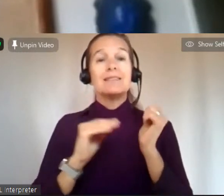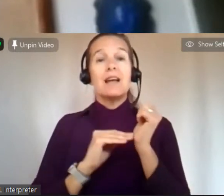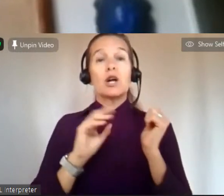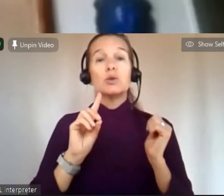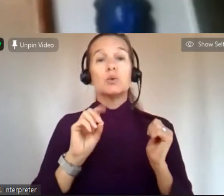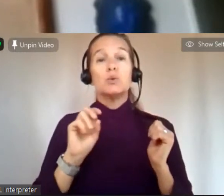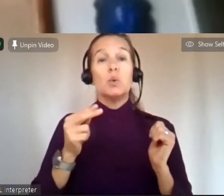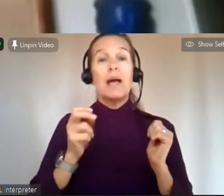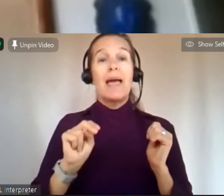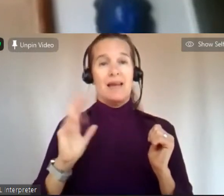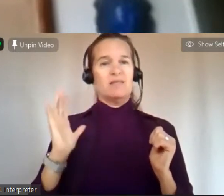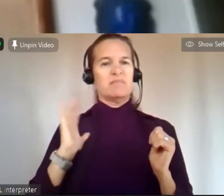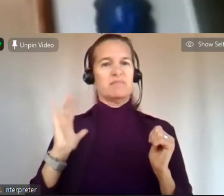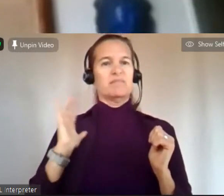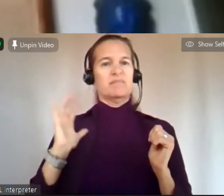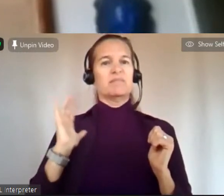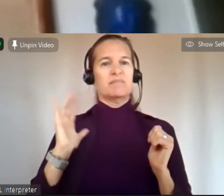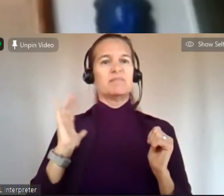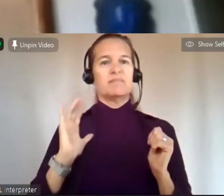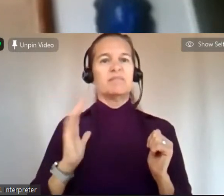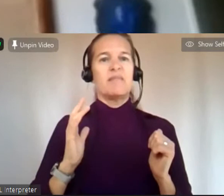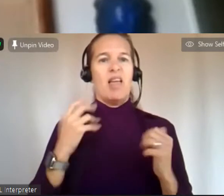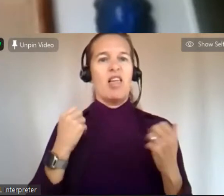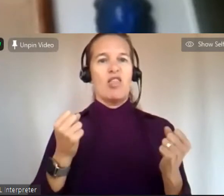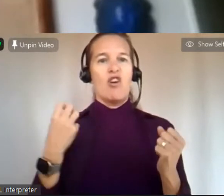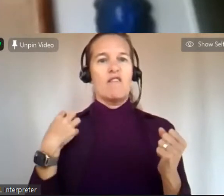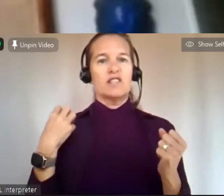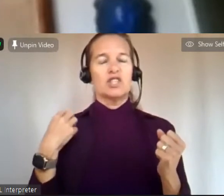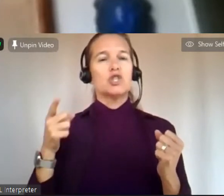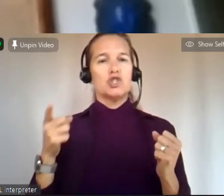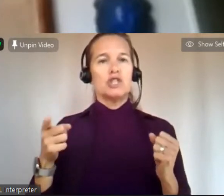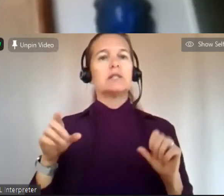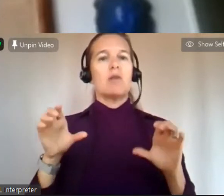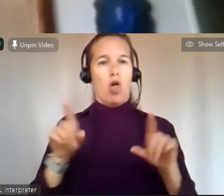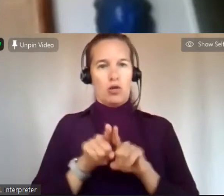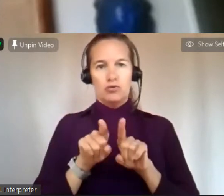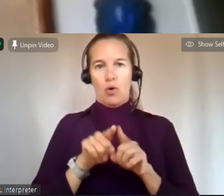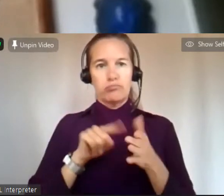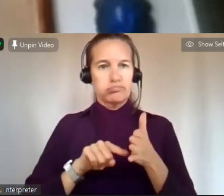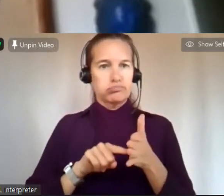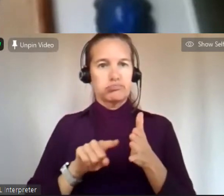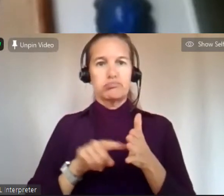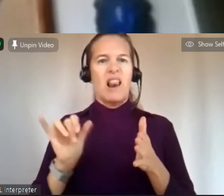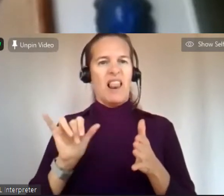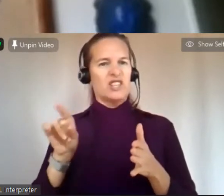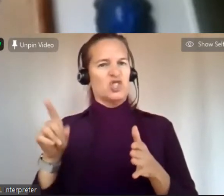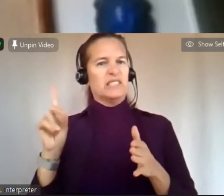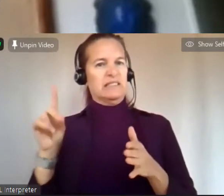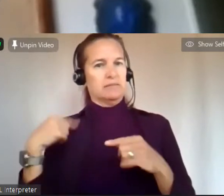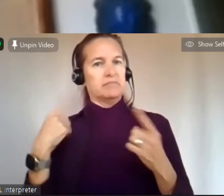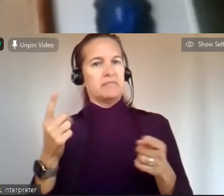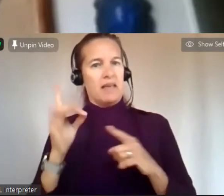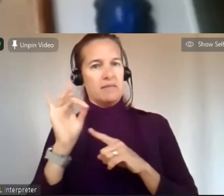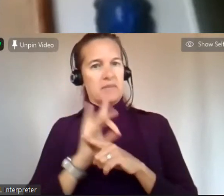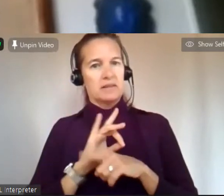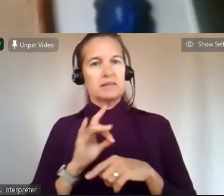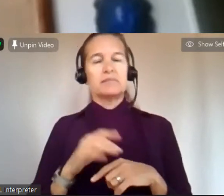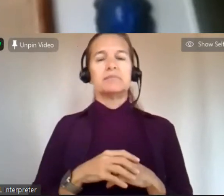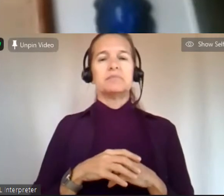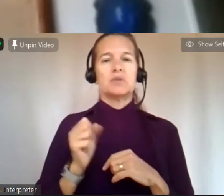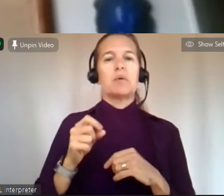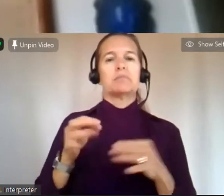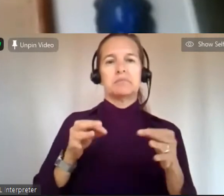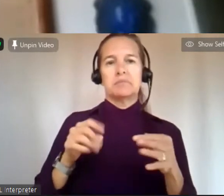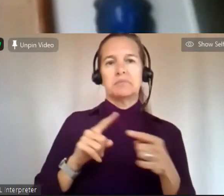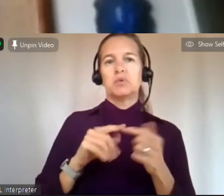been analyzing the data as she has over the past 8 months. What we know coming from a rural